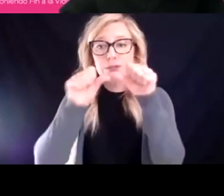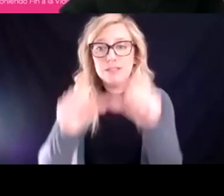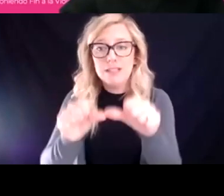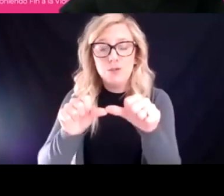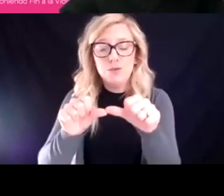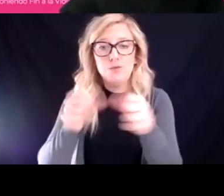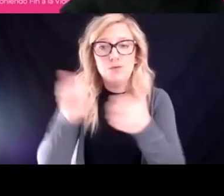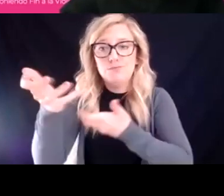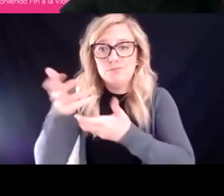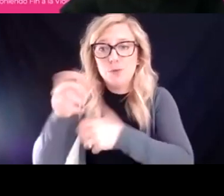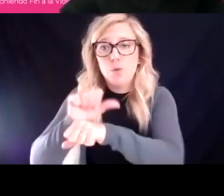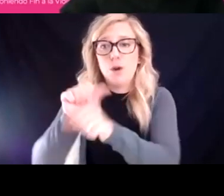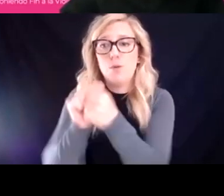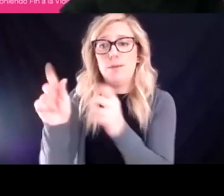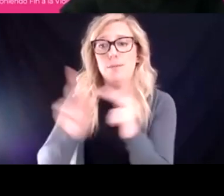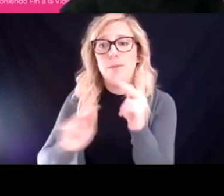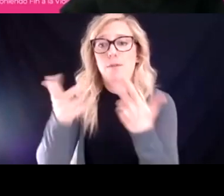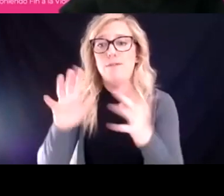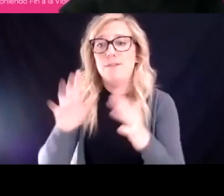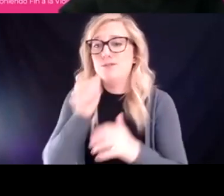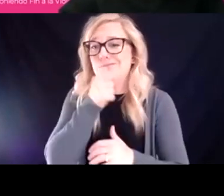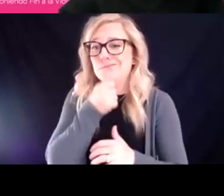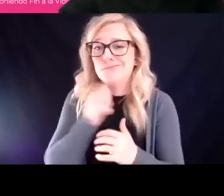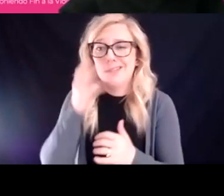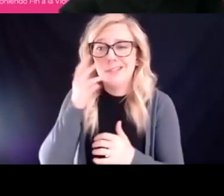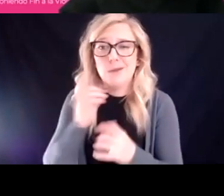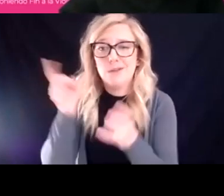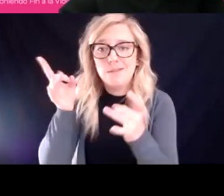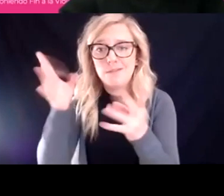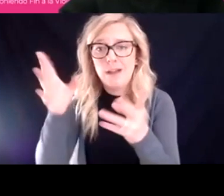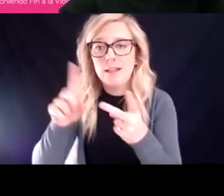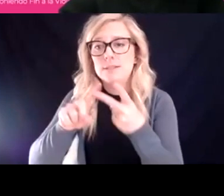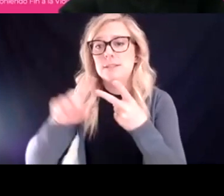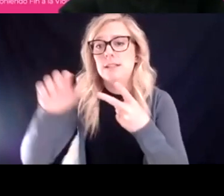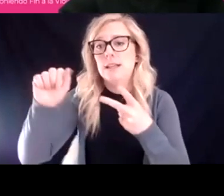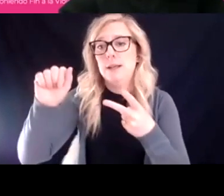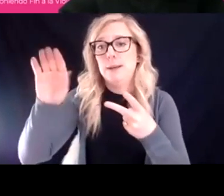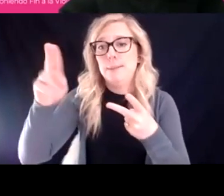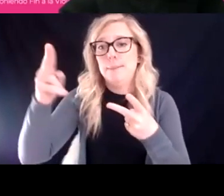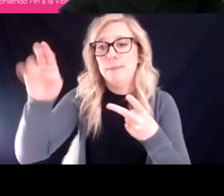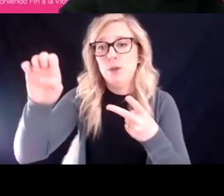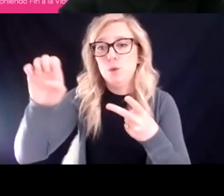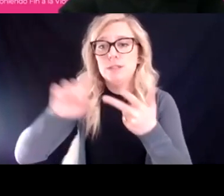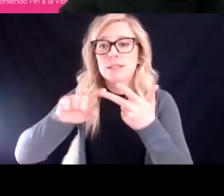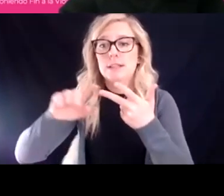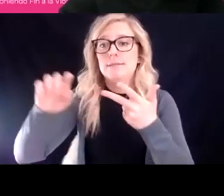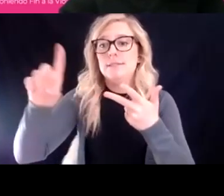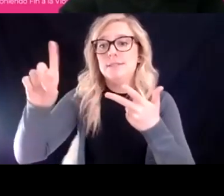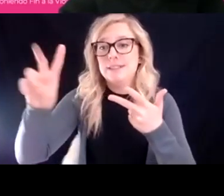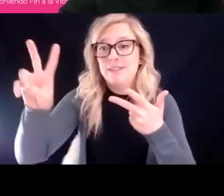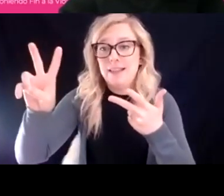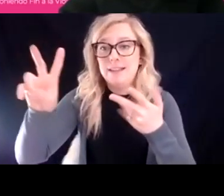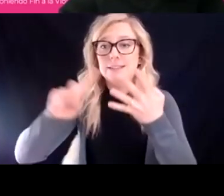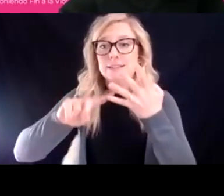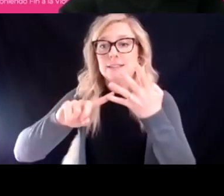people who have suffered violence, who have been abused, domestic violence as well, physical abuse. It's